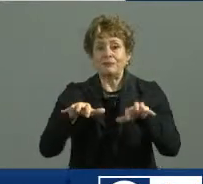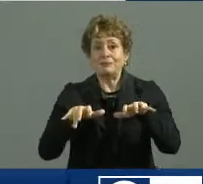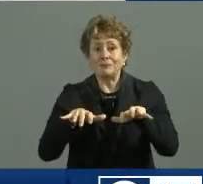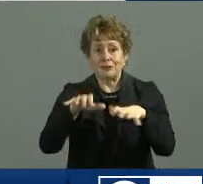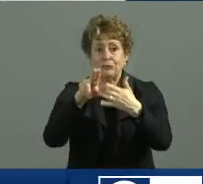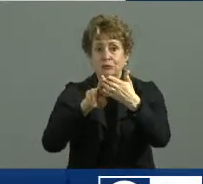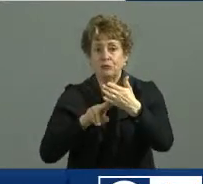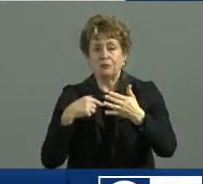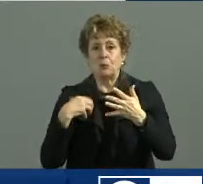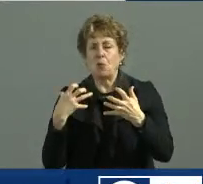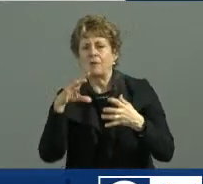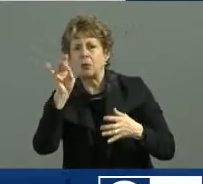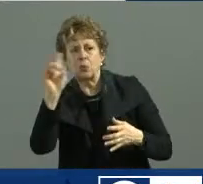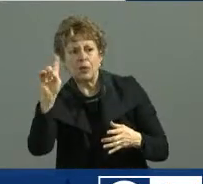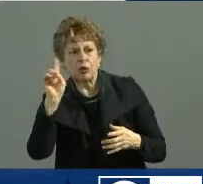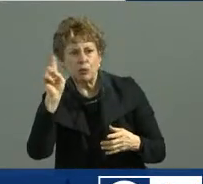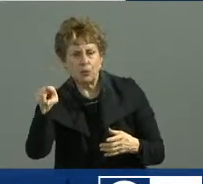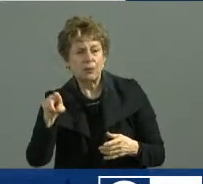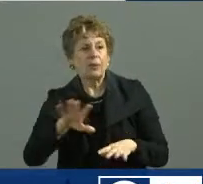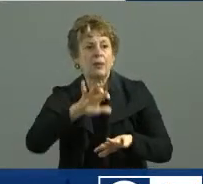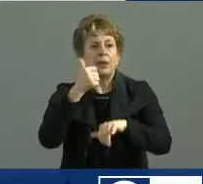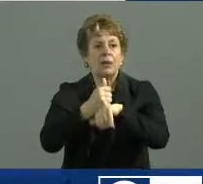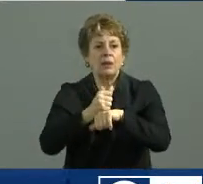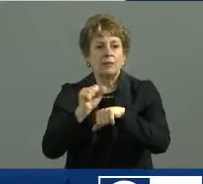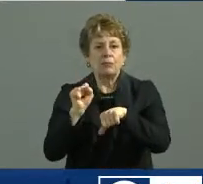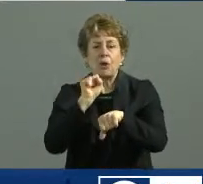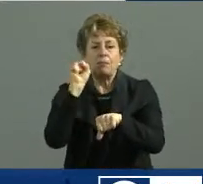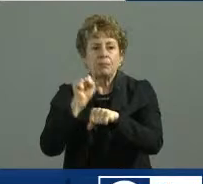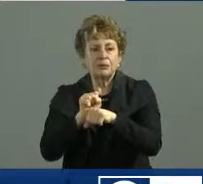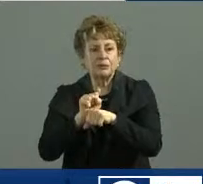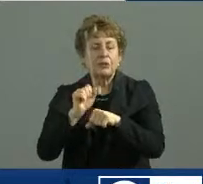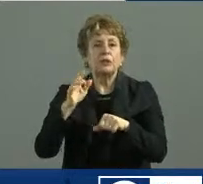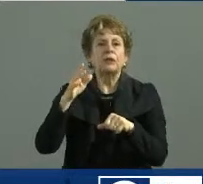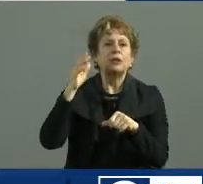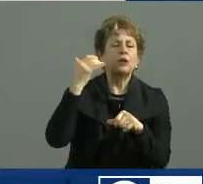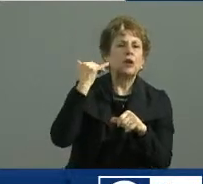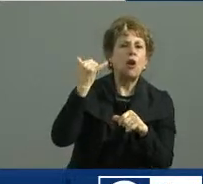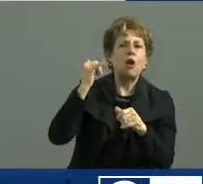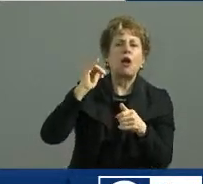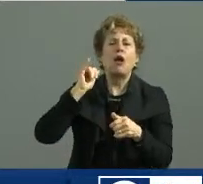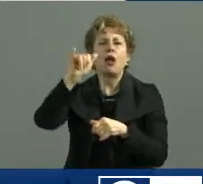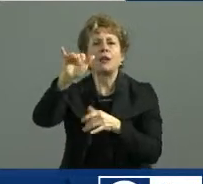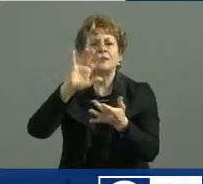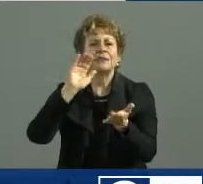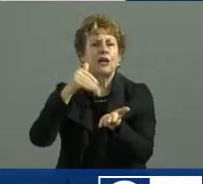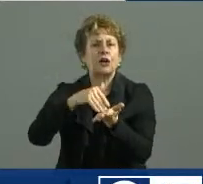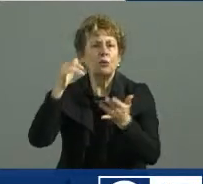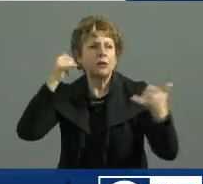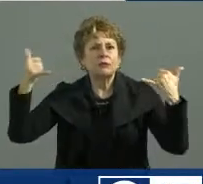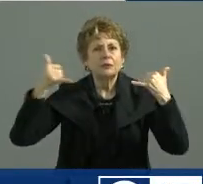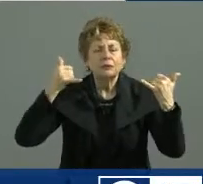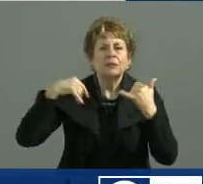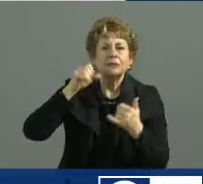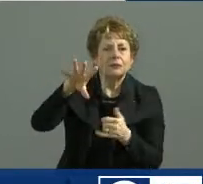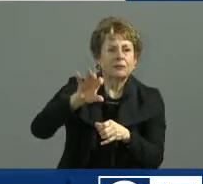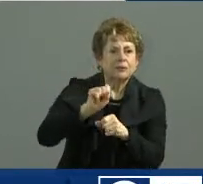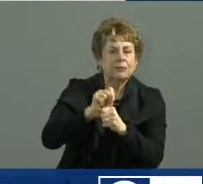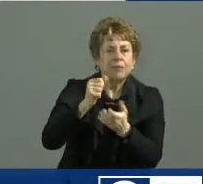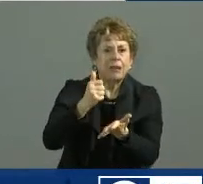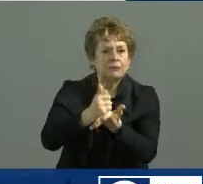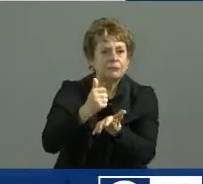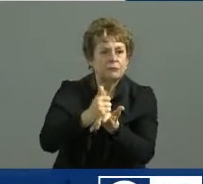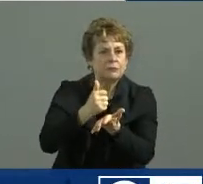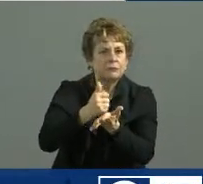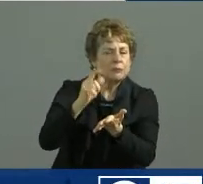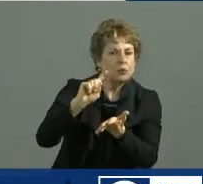are also implementing a call center that can assist individuals with scheduling an appointment at some of the vaccination